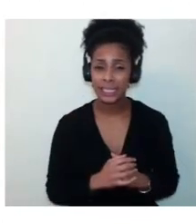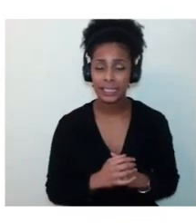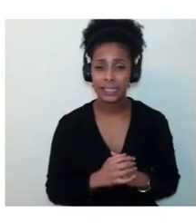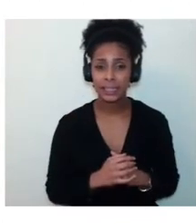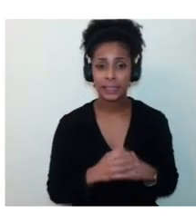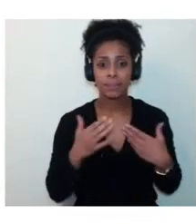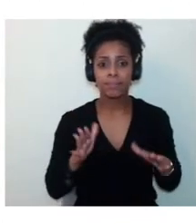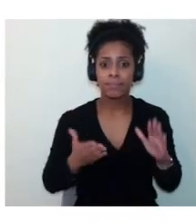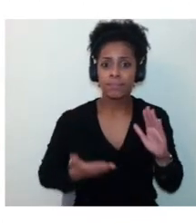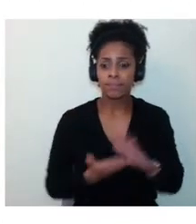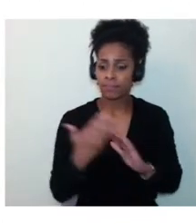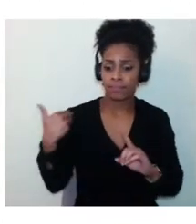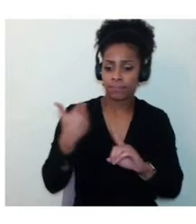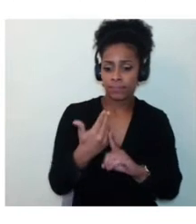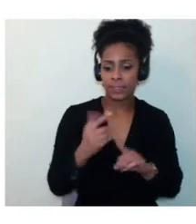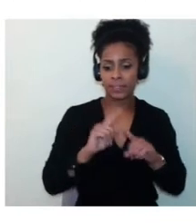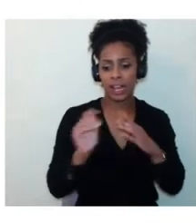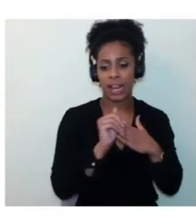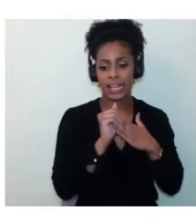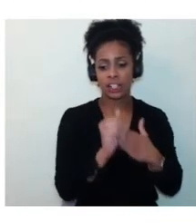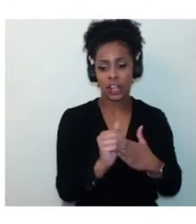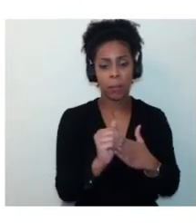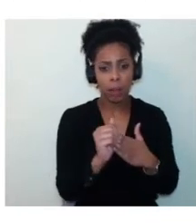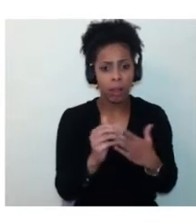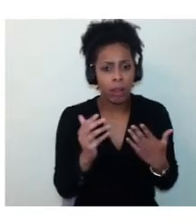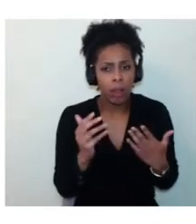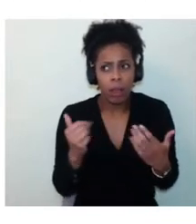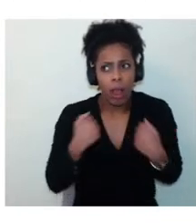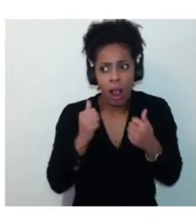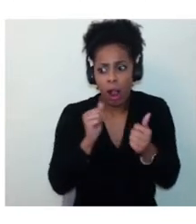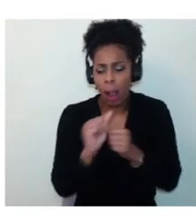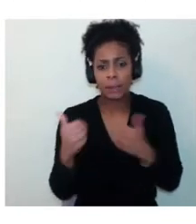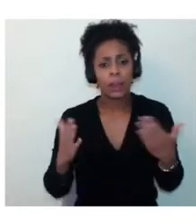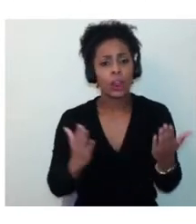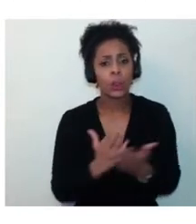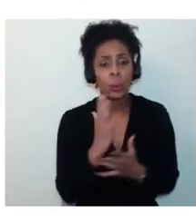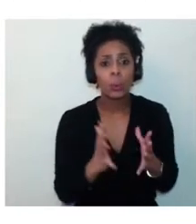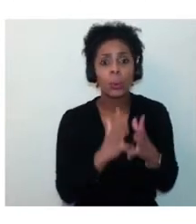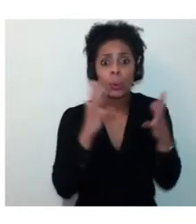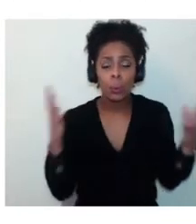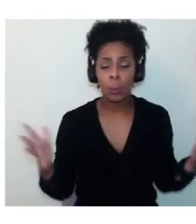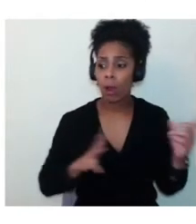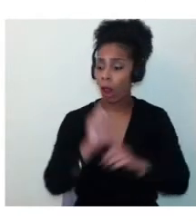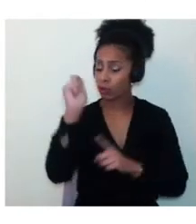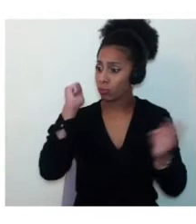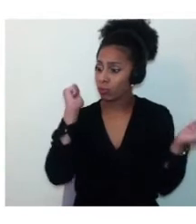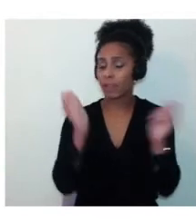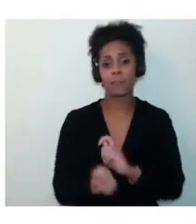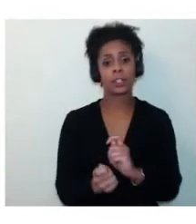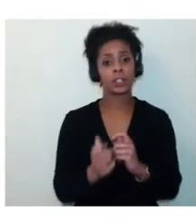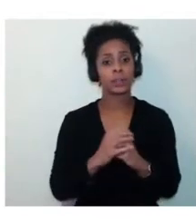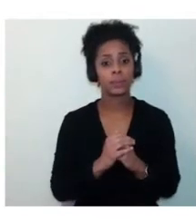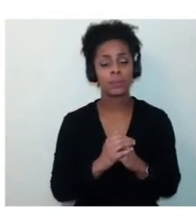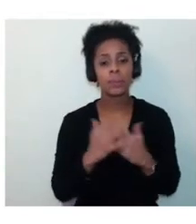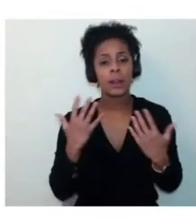our company's really gone through a very profound cultural transformation. And there's been a fresh focus on the